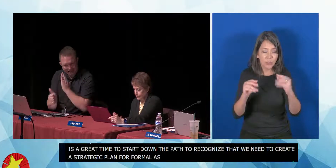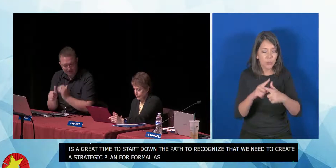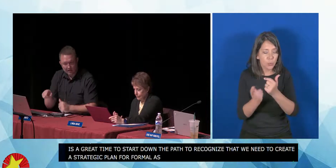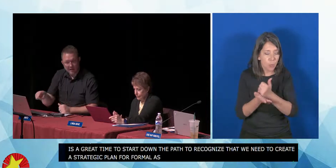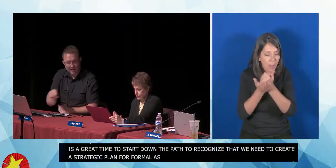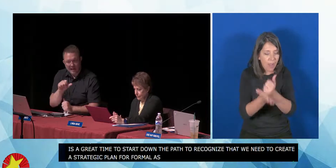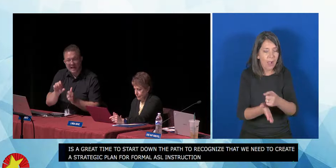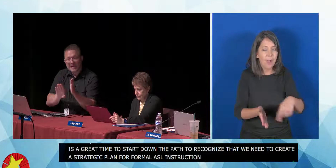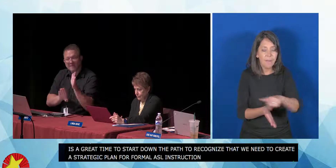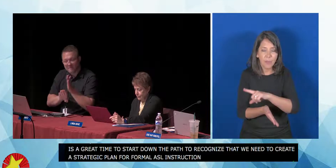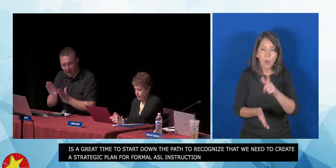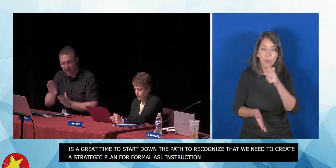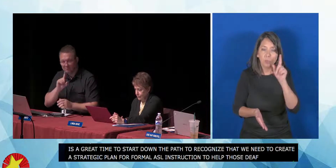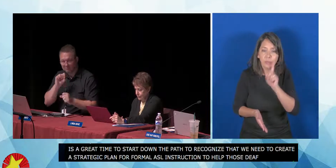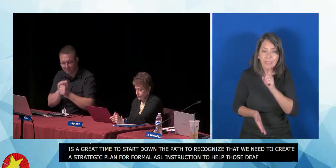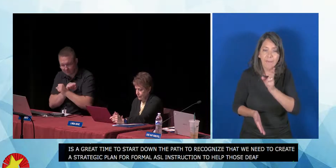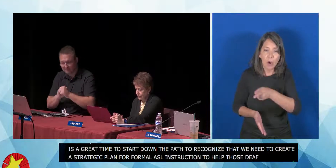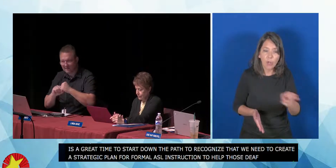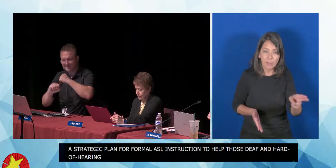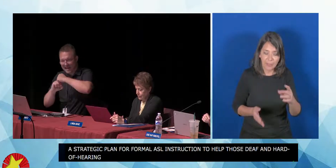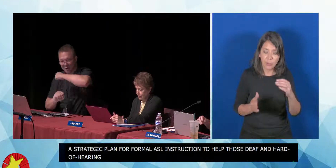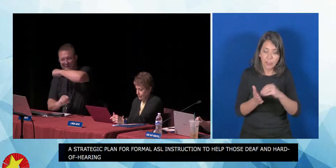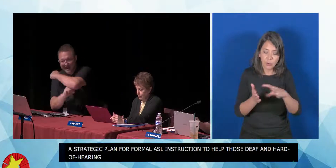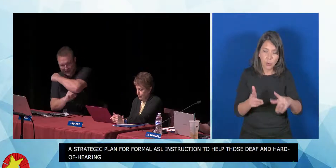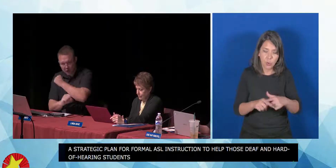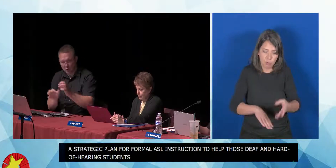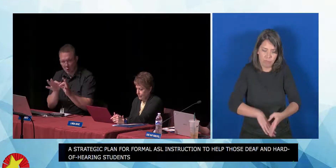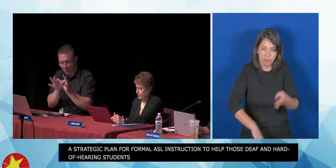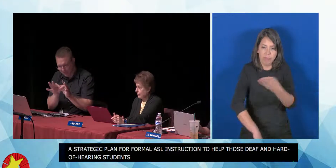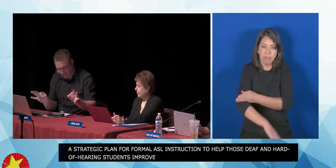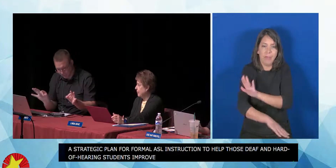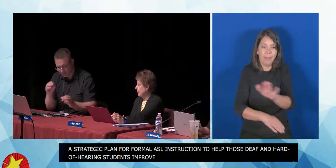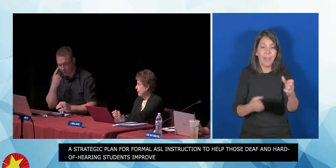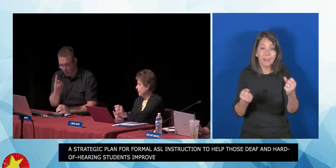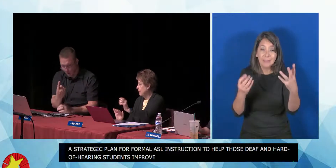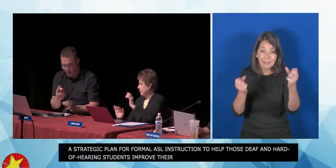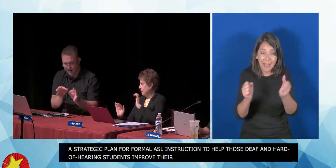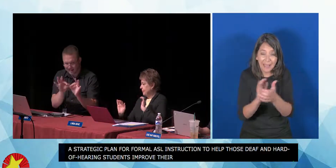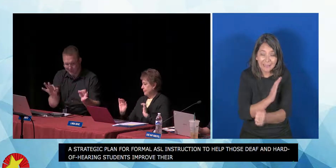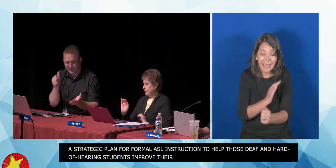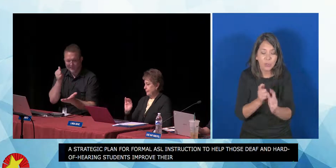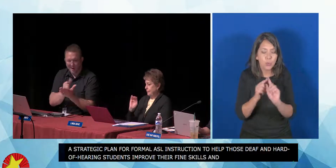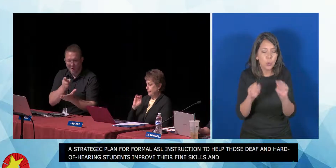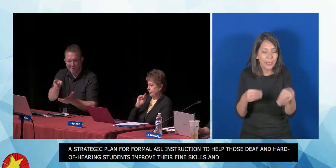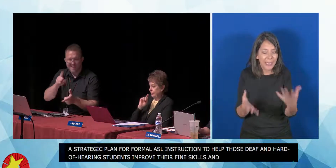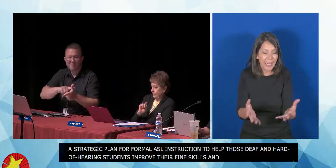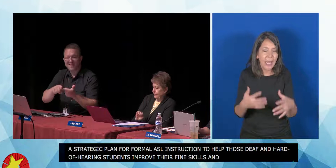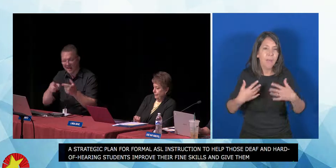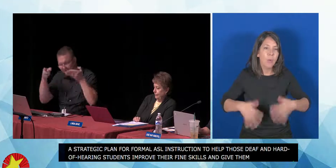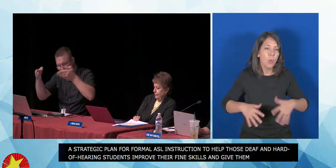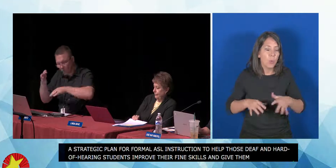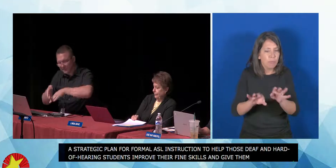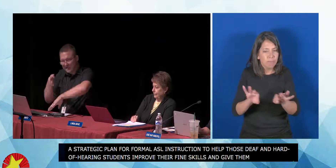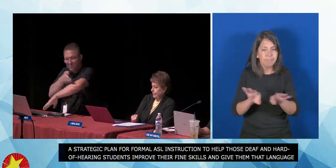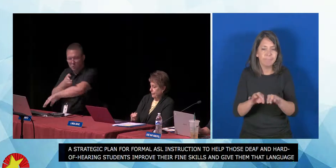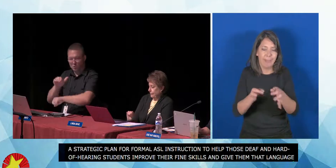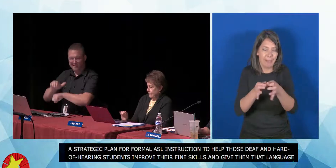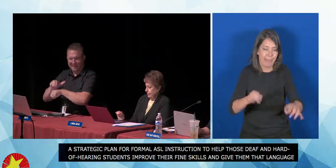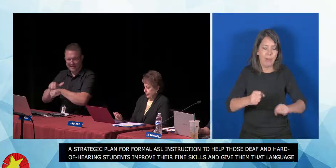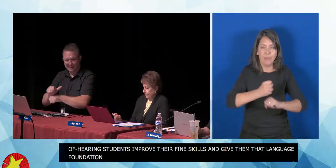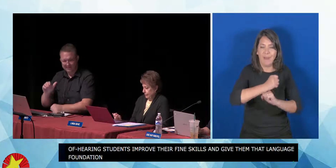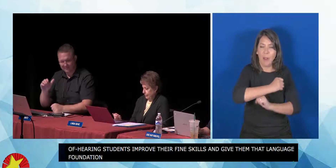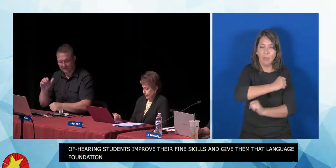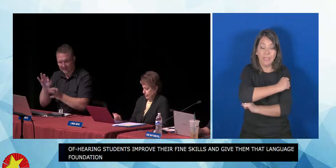hard of hearing students improve their sign skills and give them that language foundation. That first